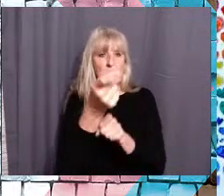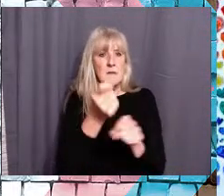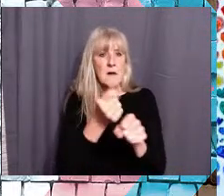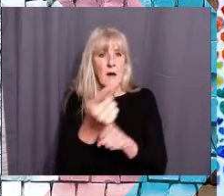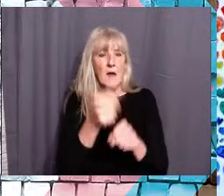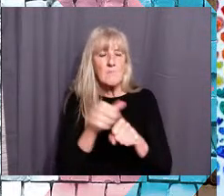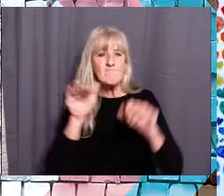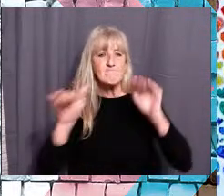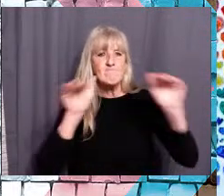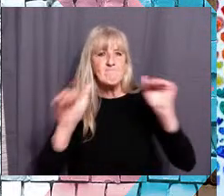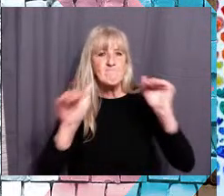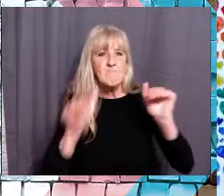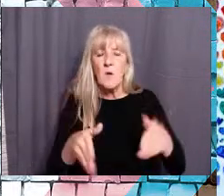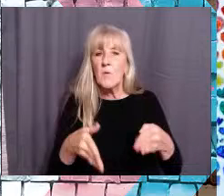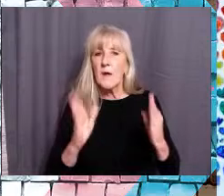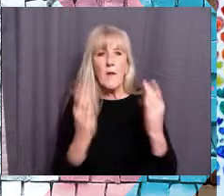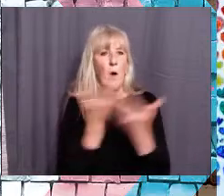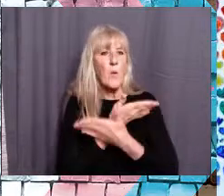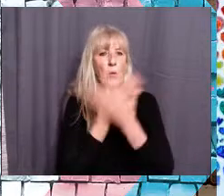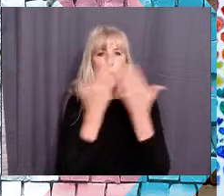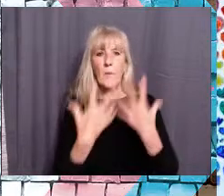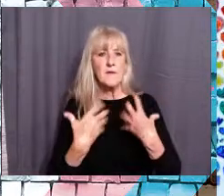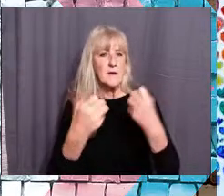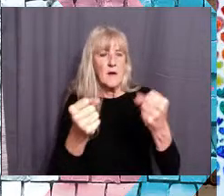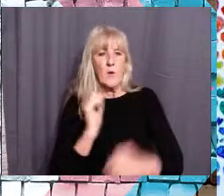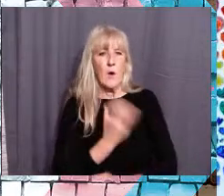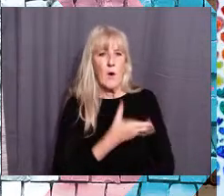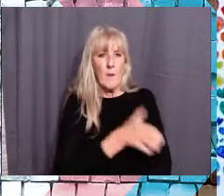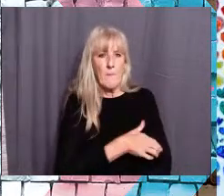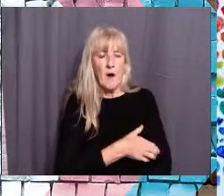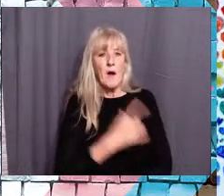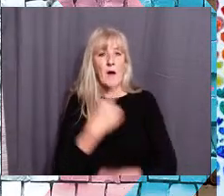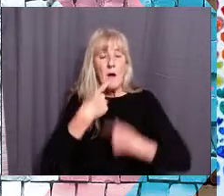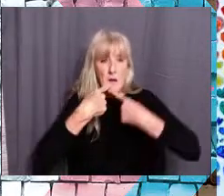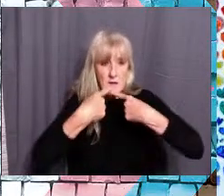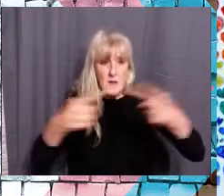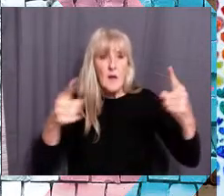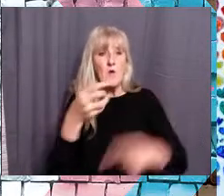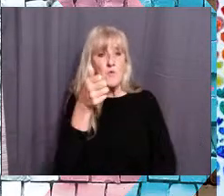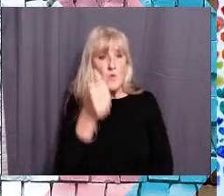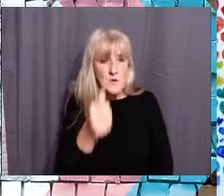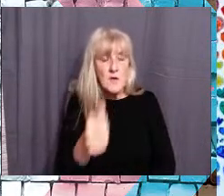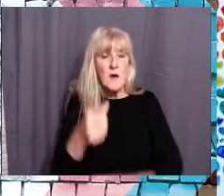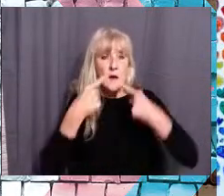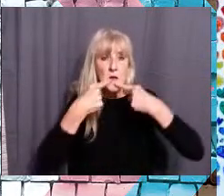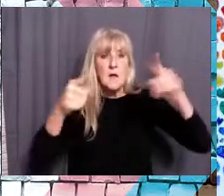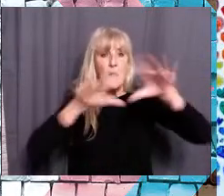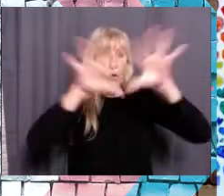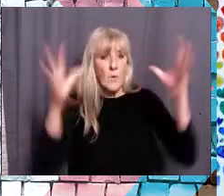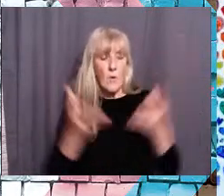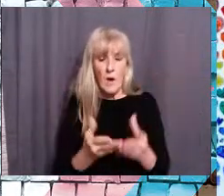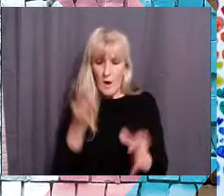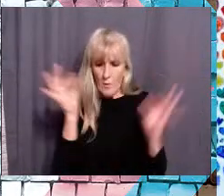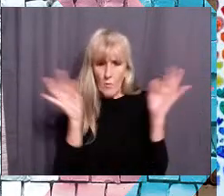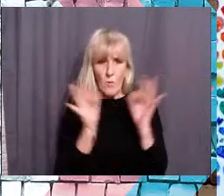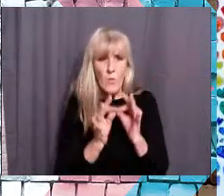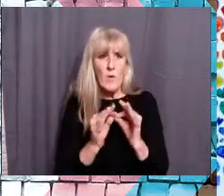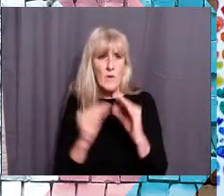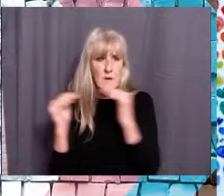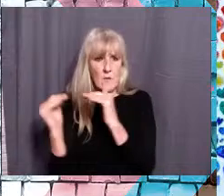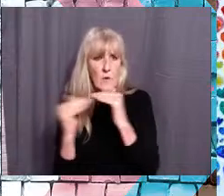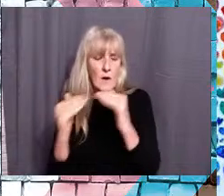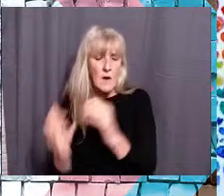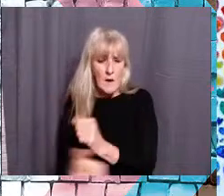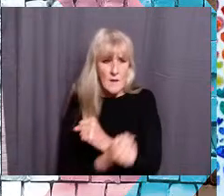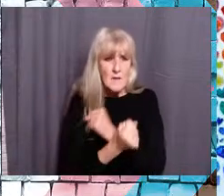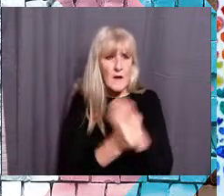away. It's a way of proclaiming to yourself and to the world that I'm worthy of respect and love and equality. And this year, it's